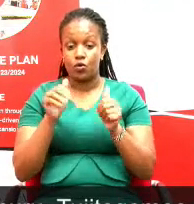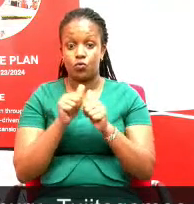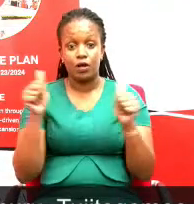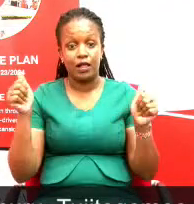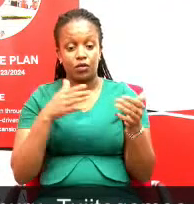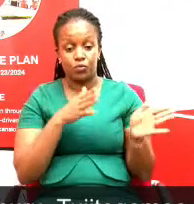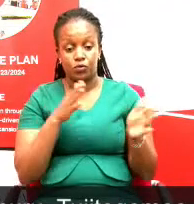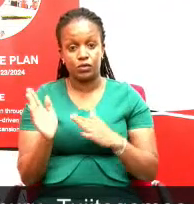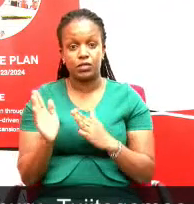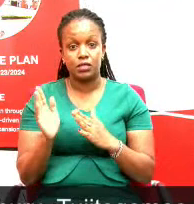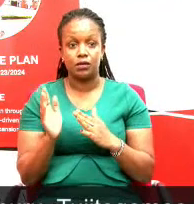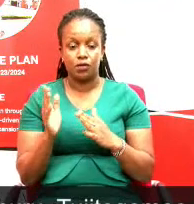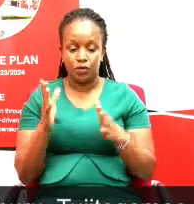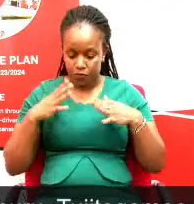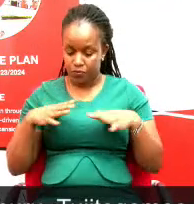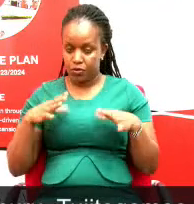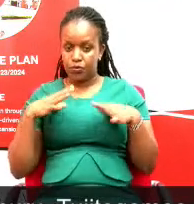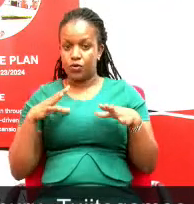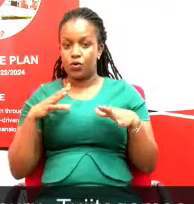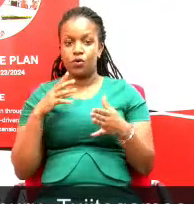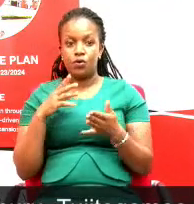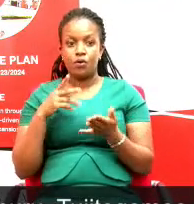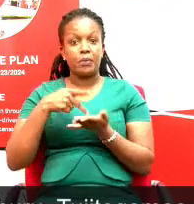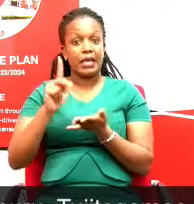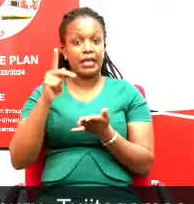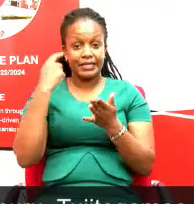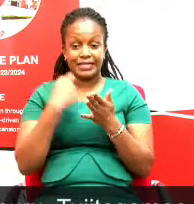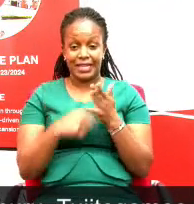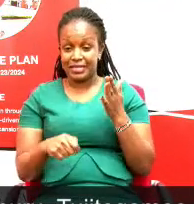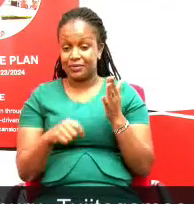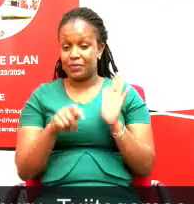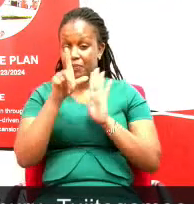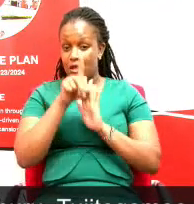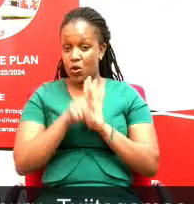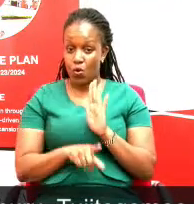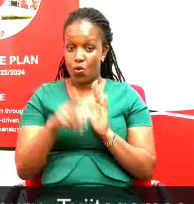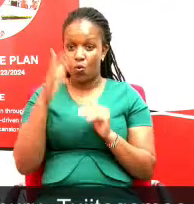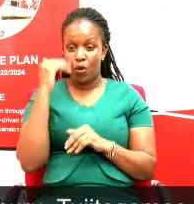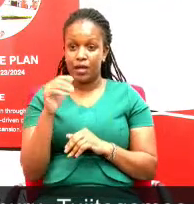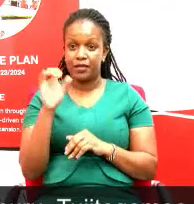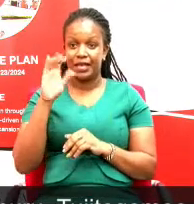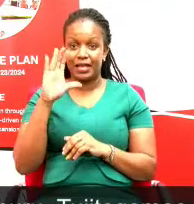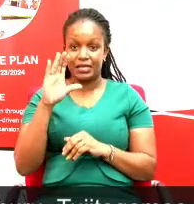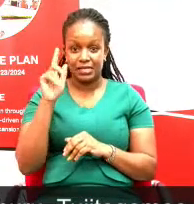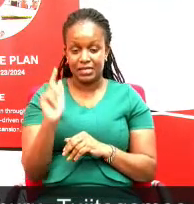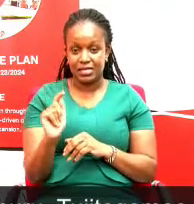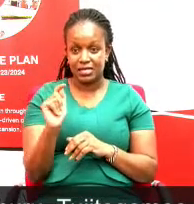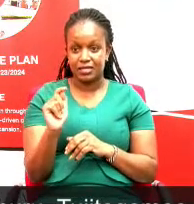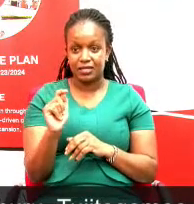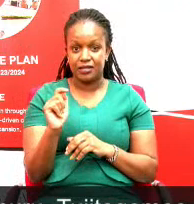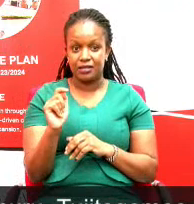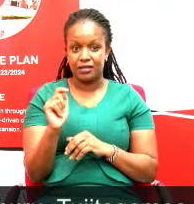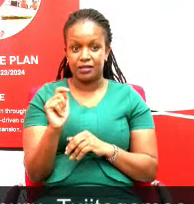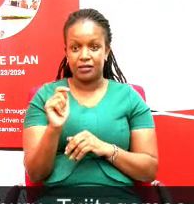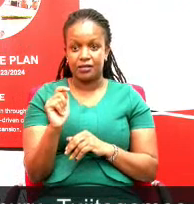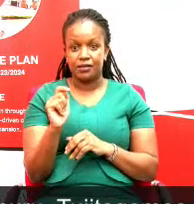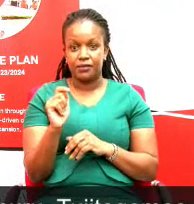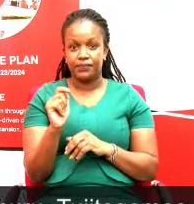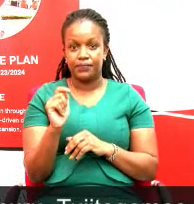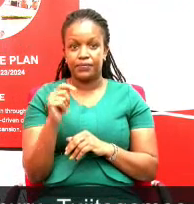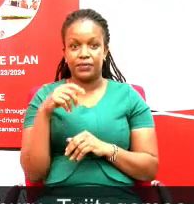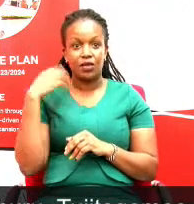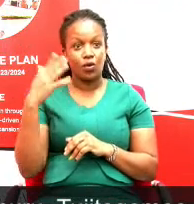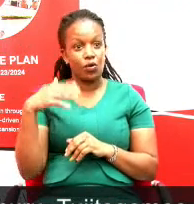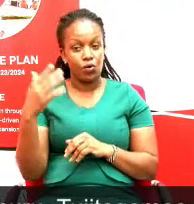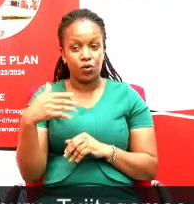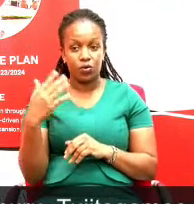of people evading tax is quite low, because those ICT, the automation, they always